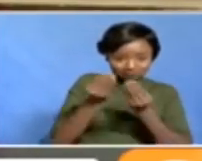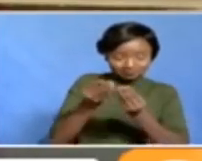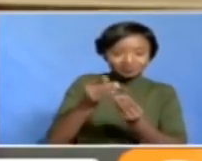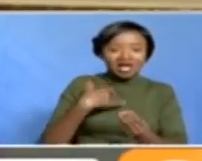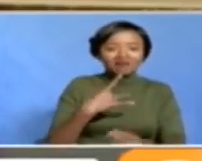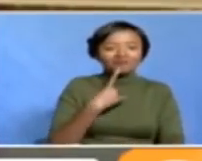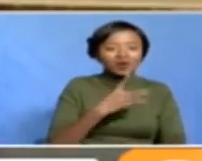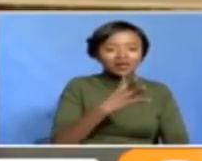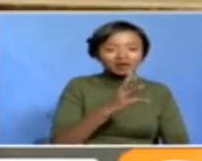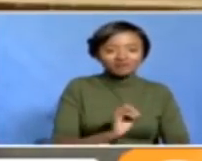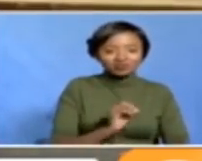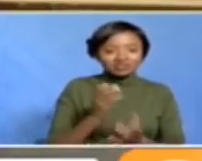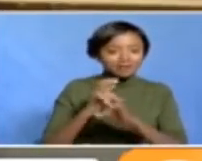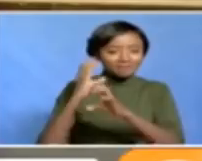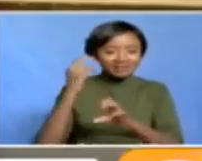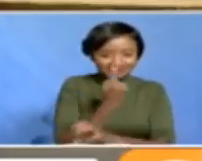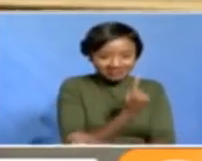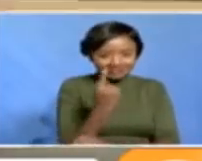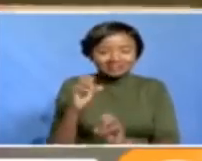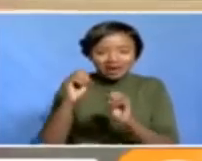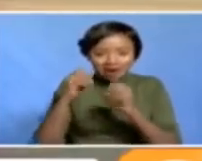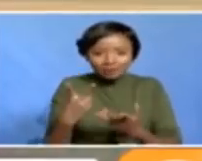buses, each at a cost of